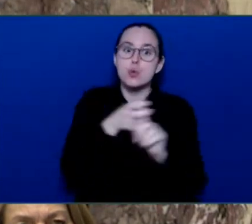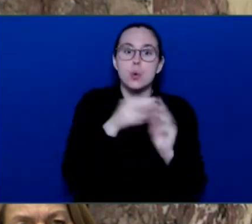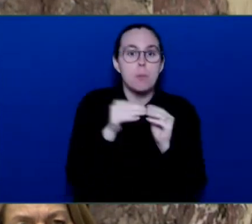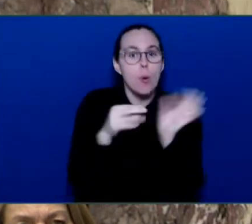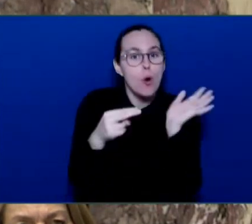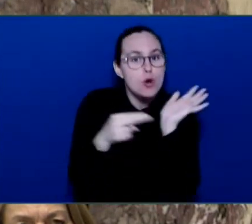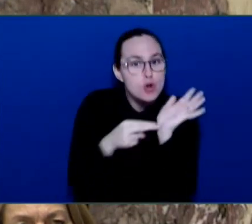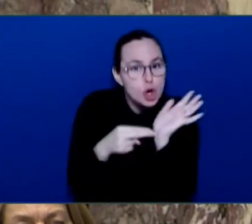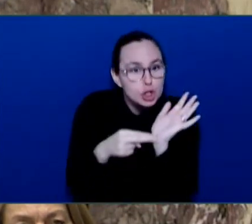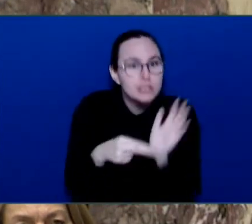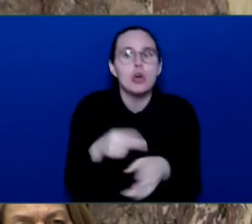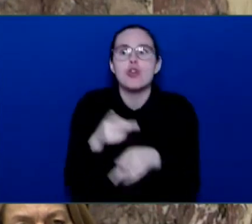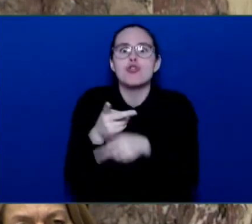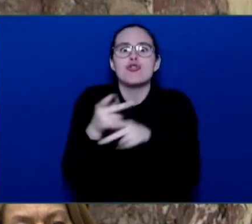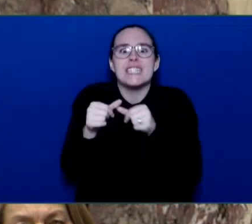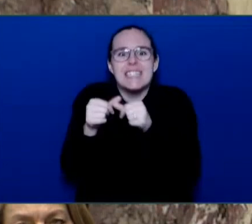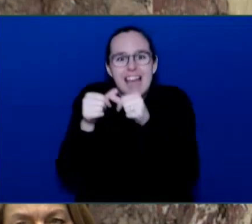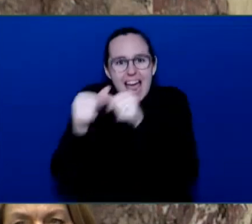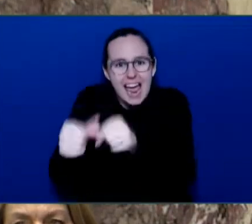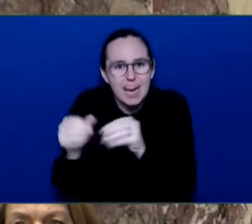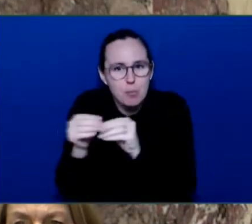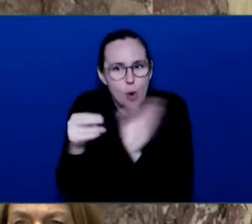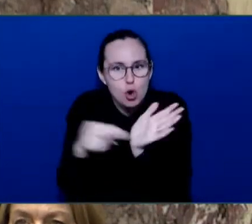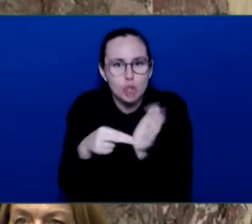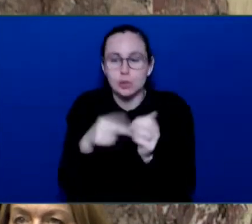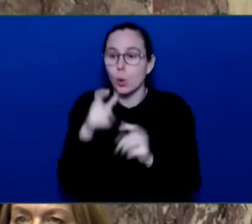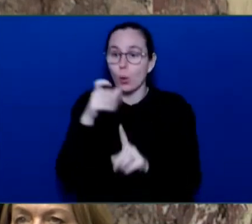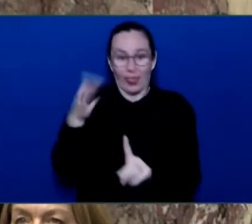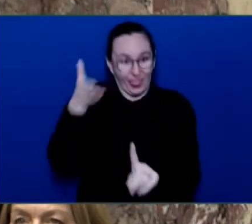And that's precisely what we're doing in his community and across BC.